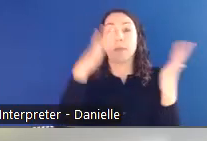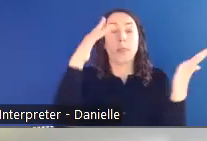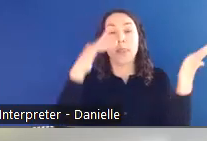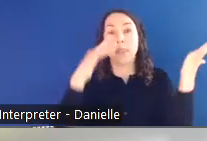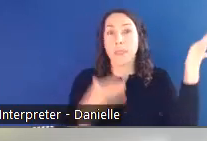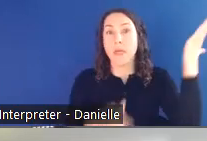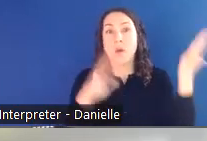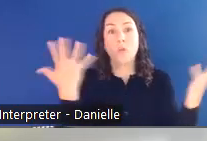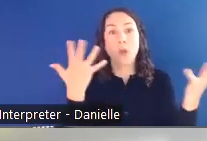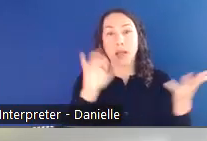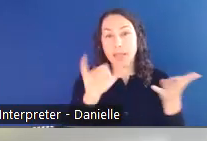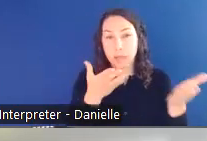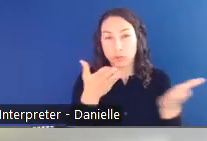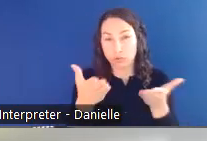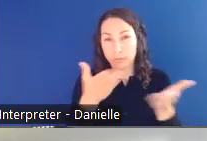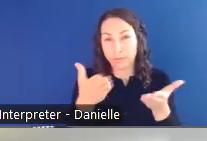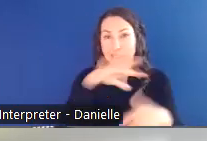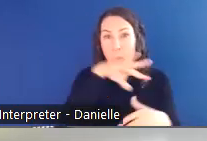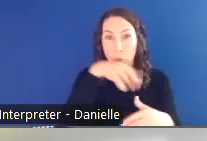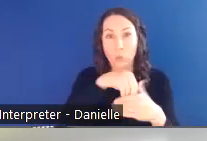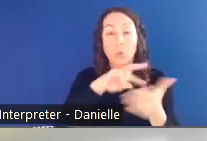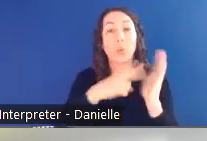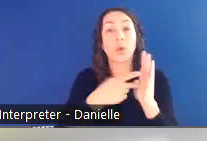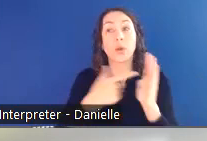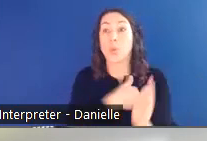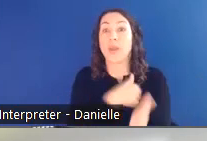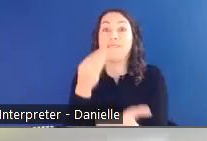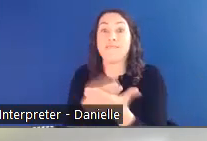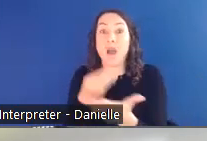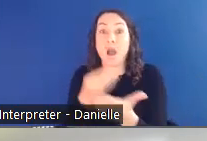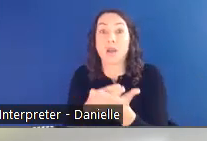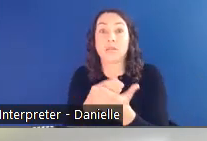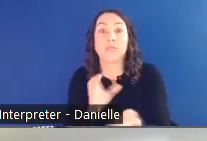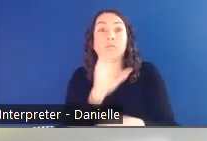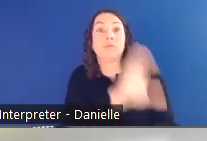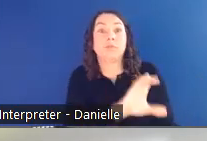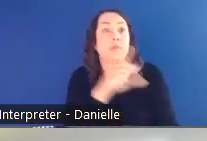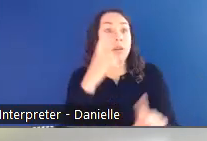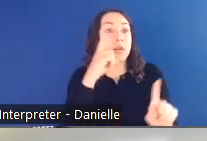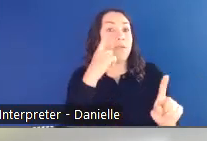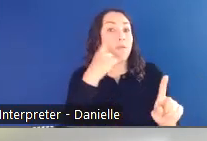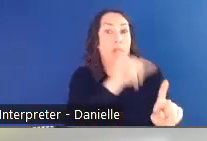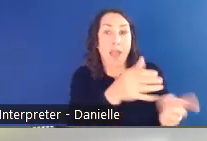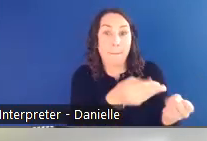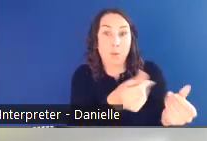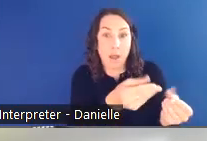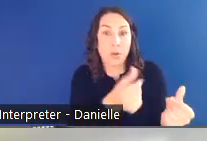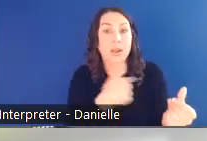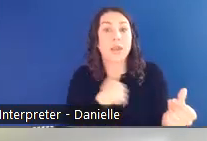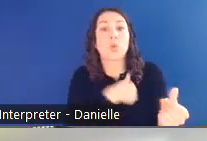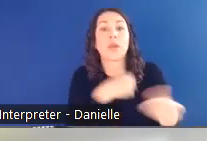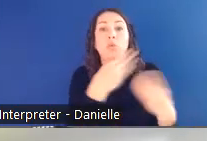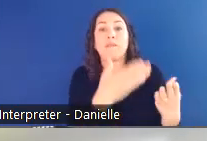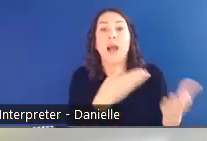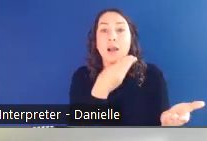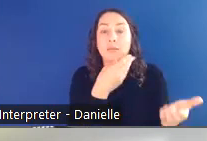include. And so when we provide funding to a property, we're providing funding for anything the property needs that's on this list.